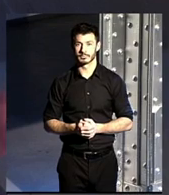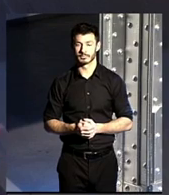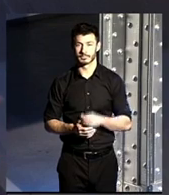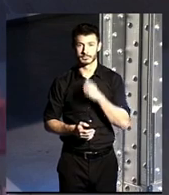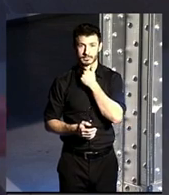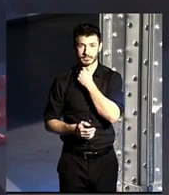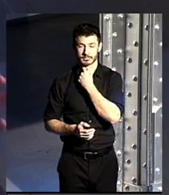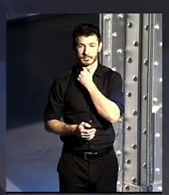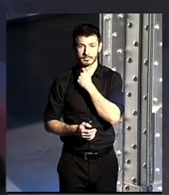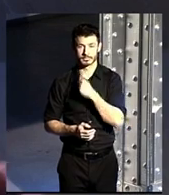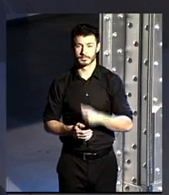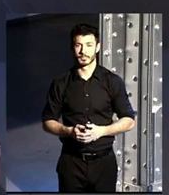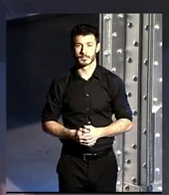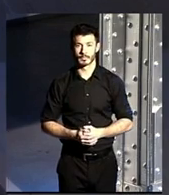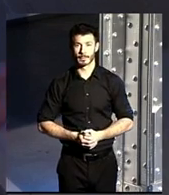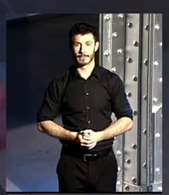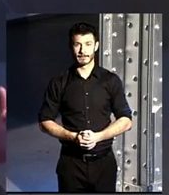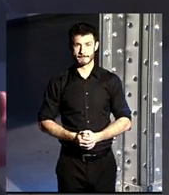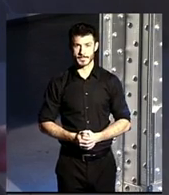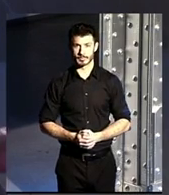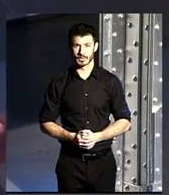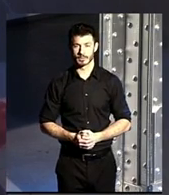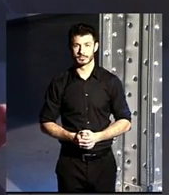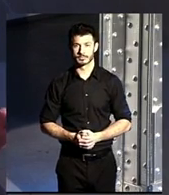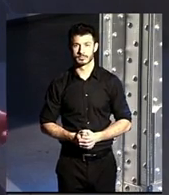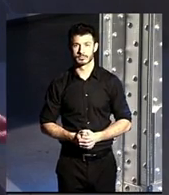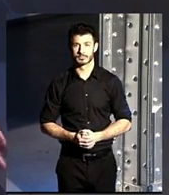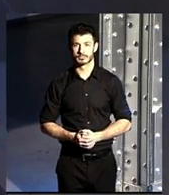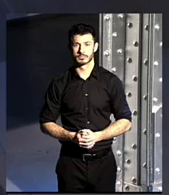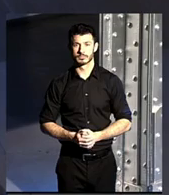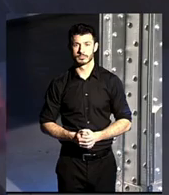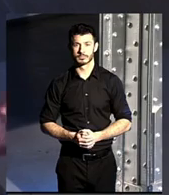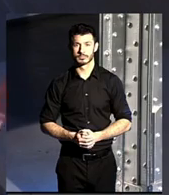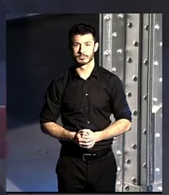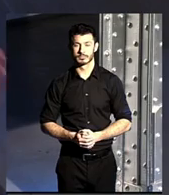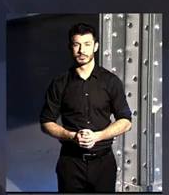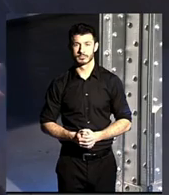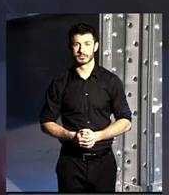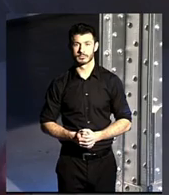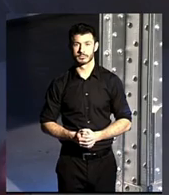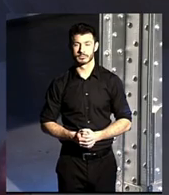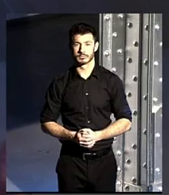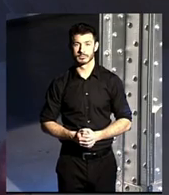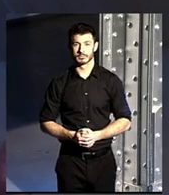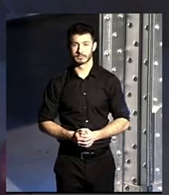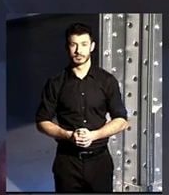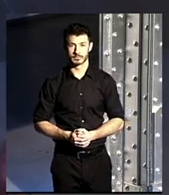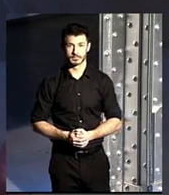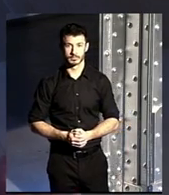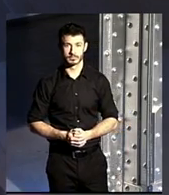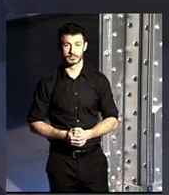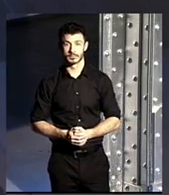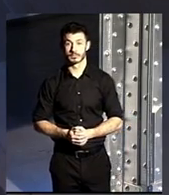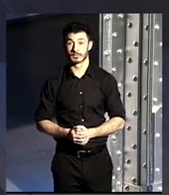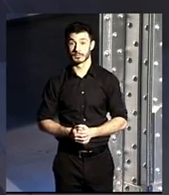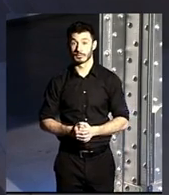the censored, changed, warped version that Hetzel imposed. En los